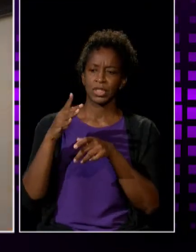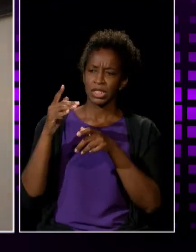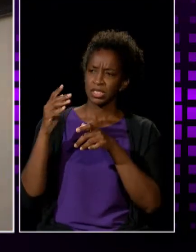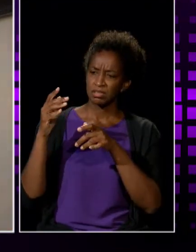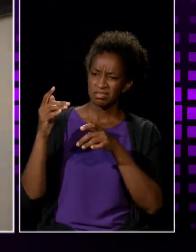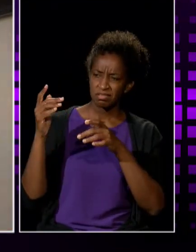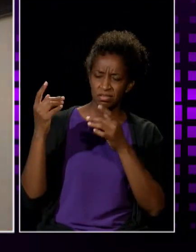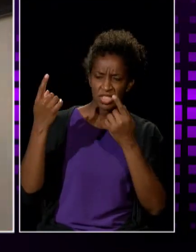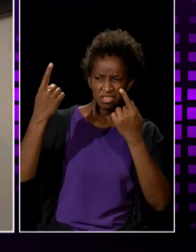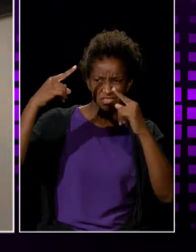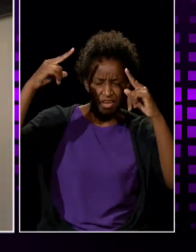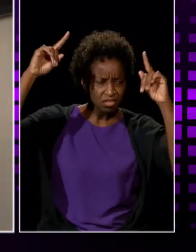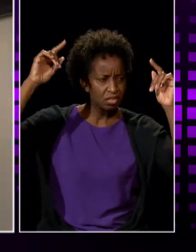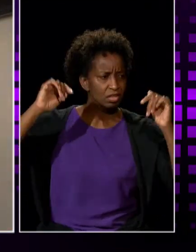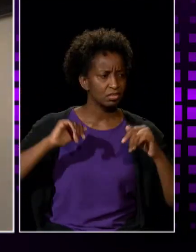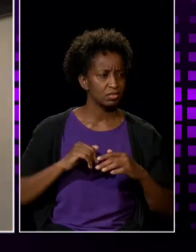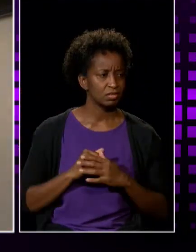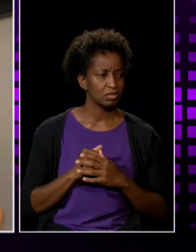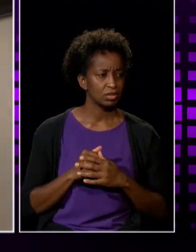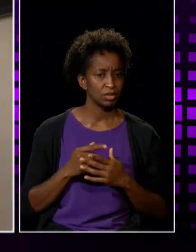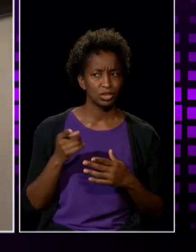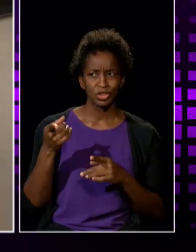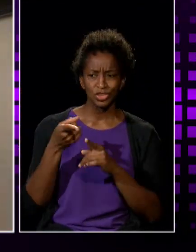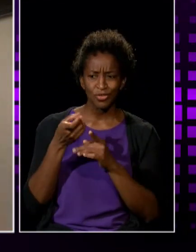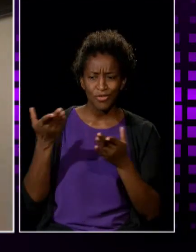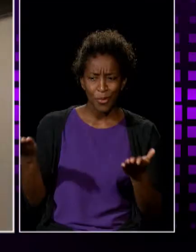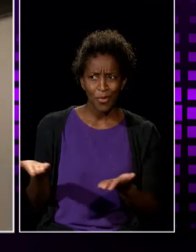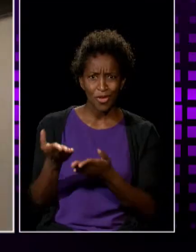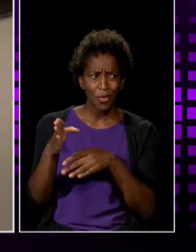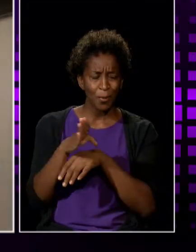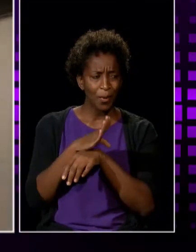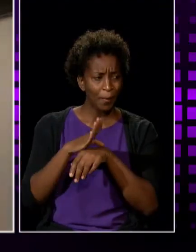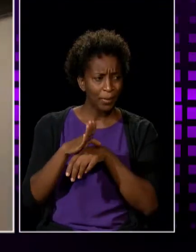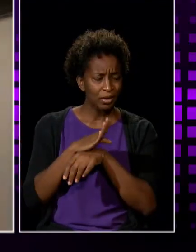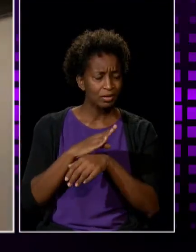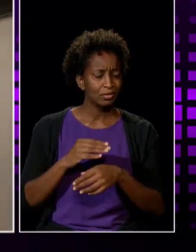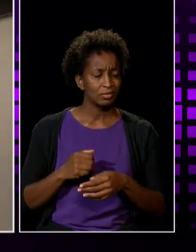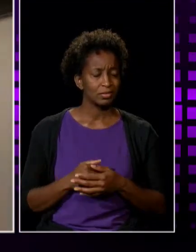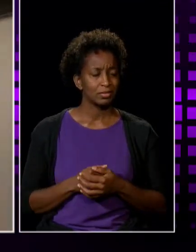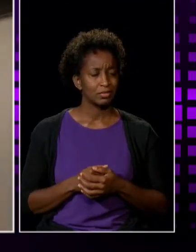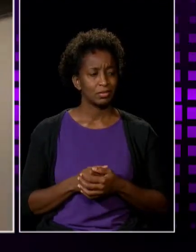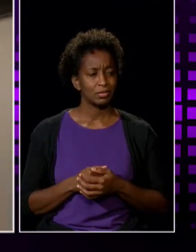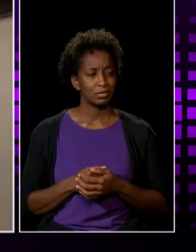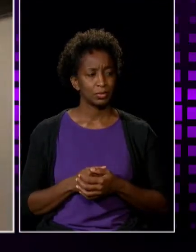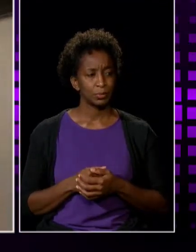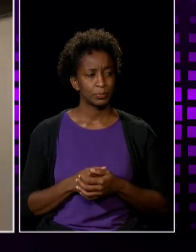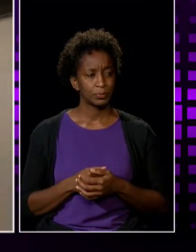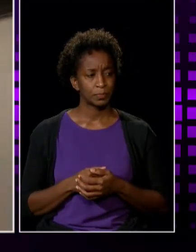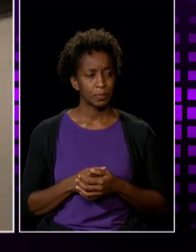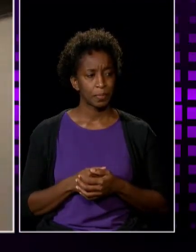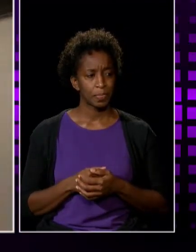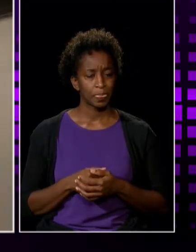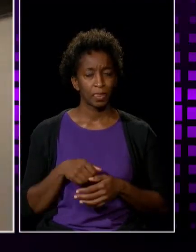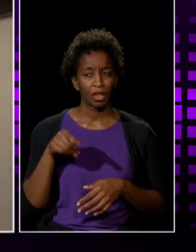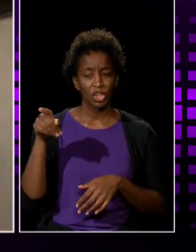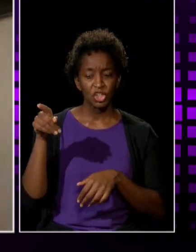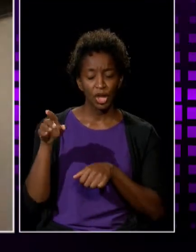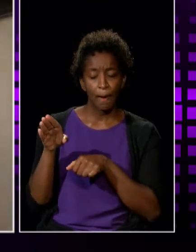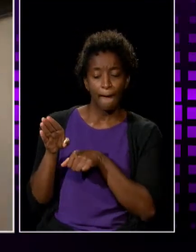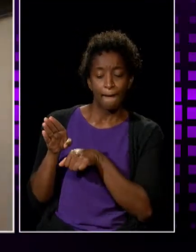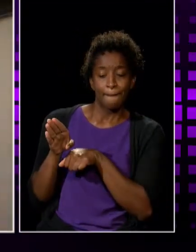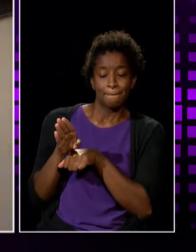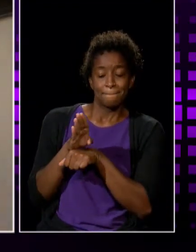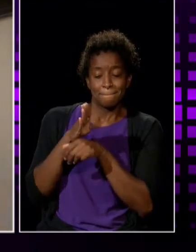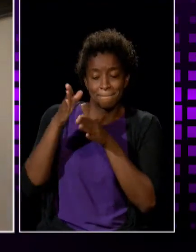she, from right here in Barbados, she's not one of the most successful Barbadian business persons. She's one of the